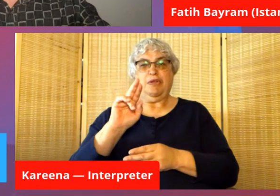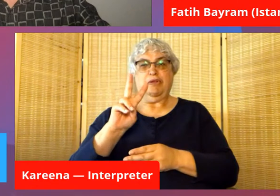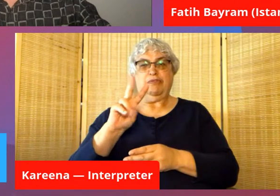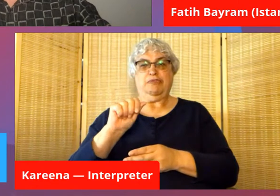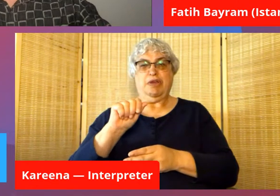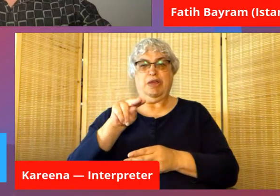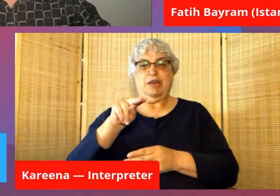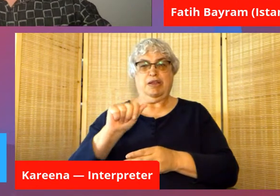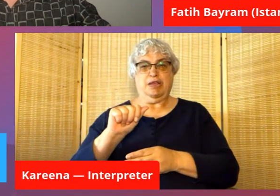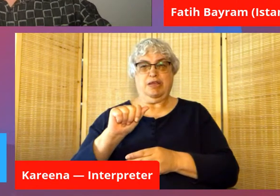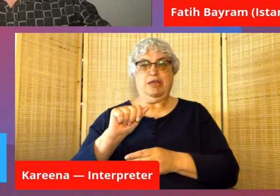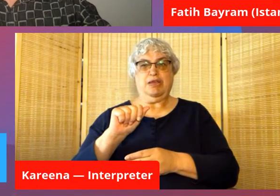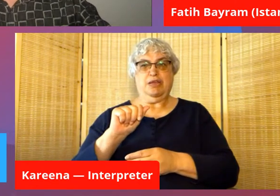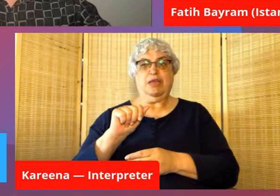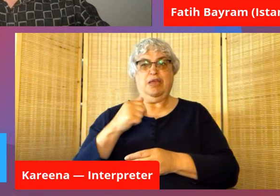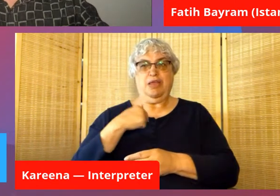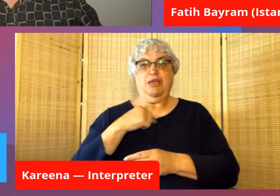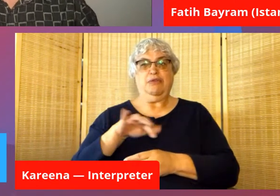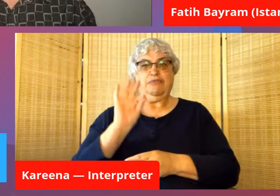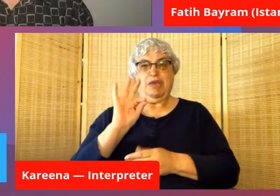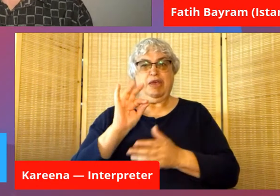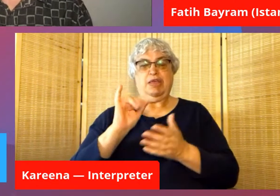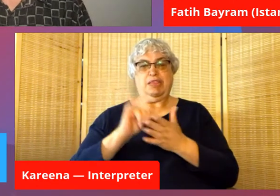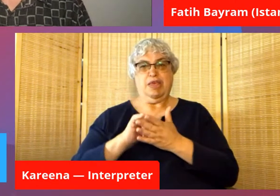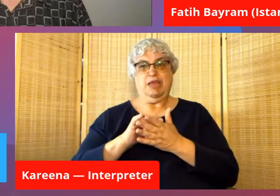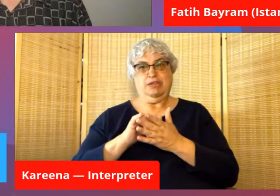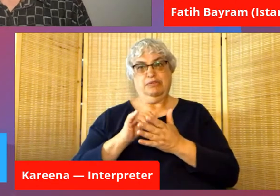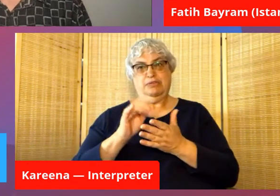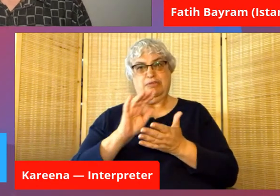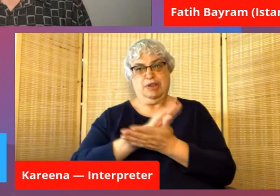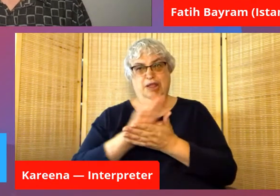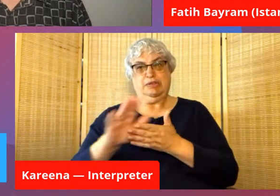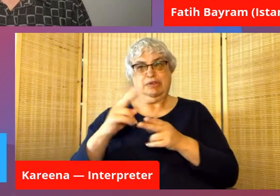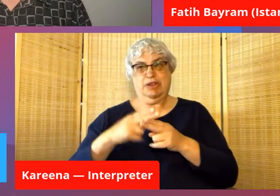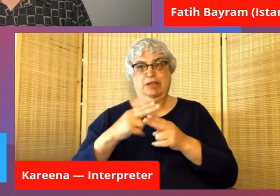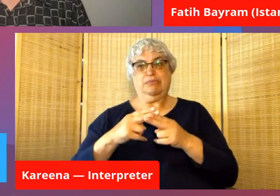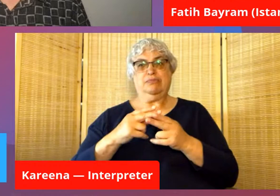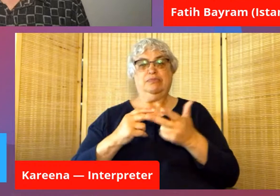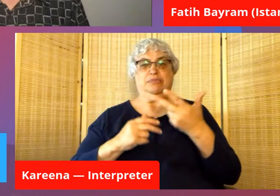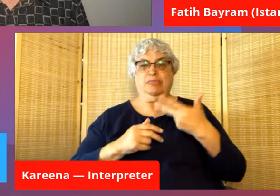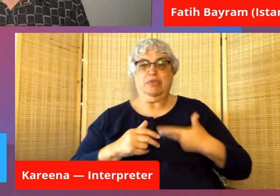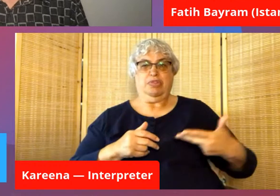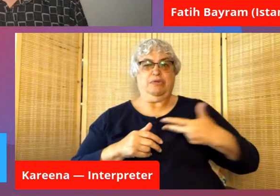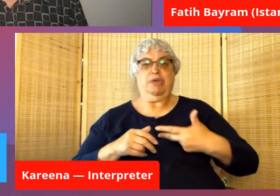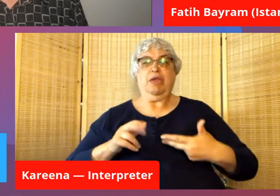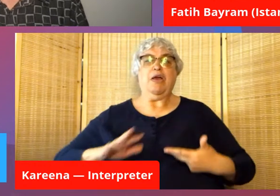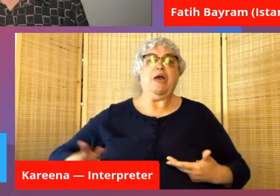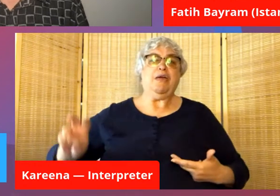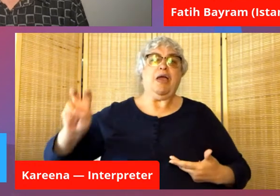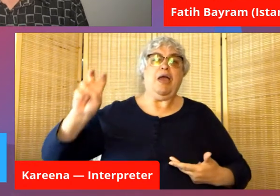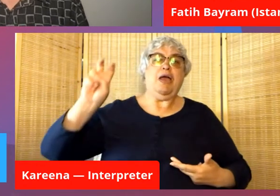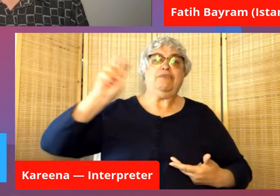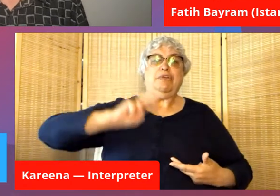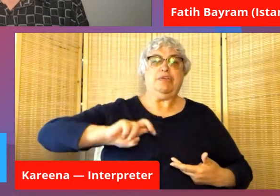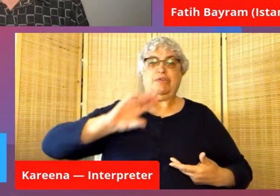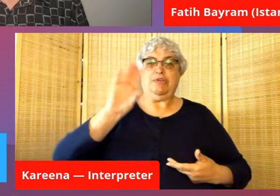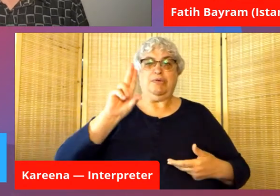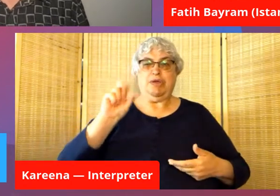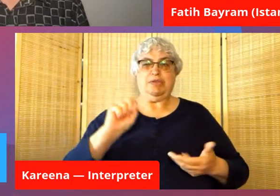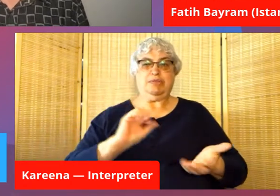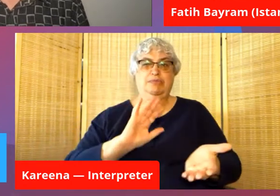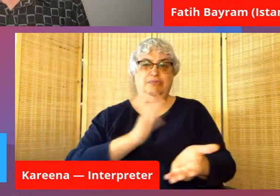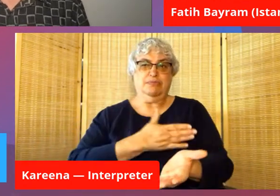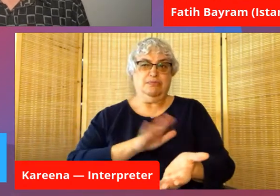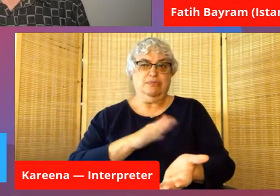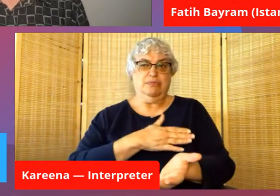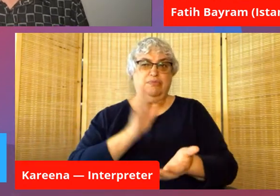which I, again, find very meaningful. And together we perform throughout the U.S. So the melodies that you'll